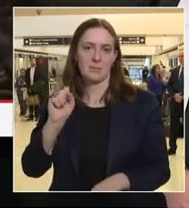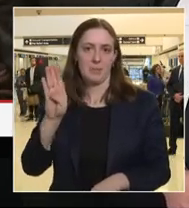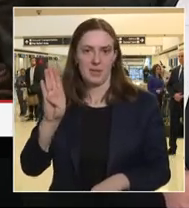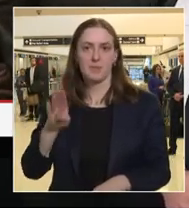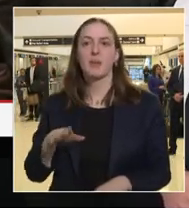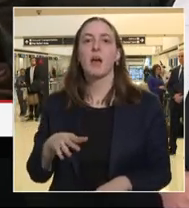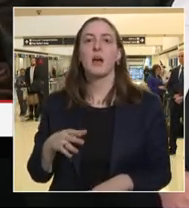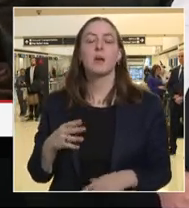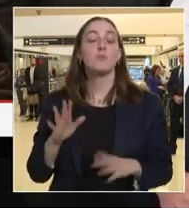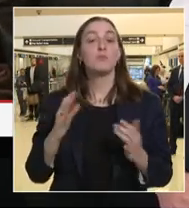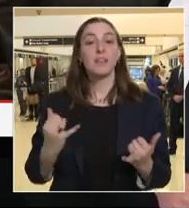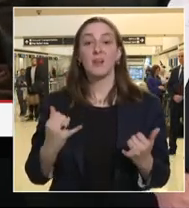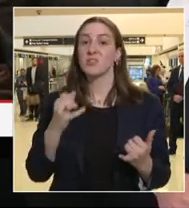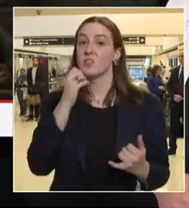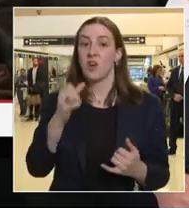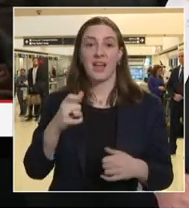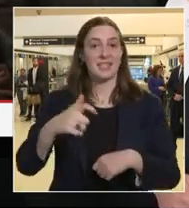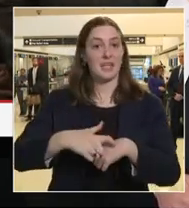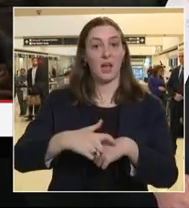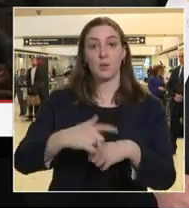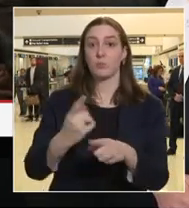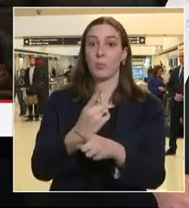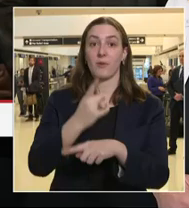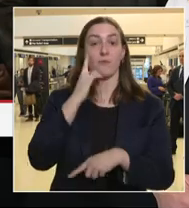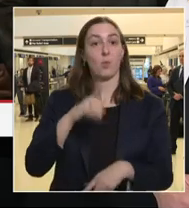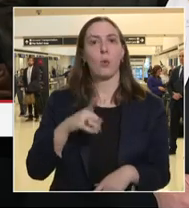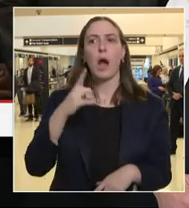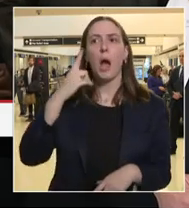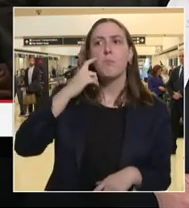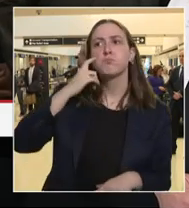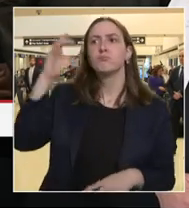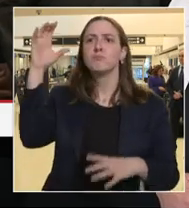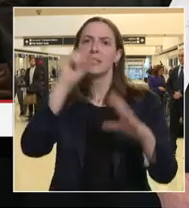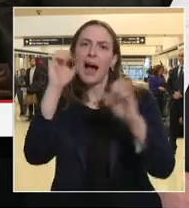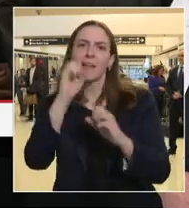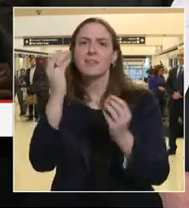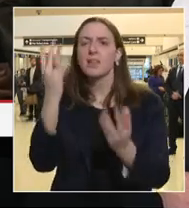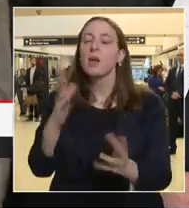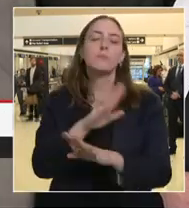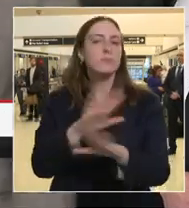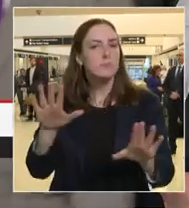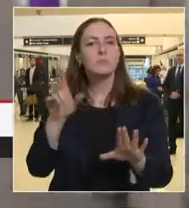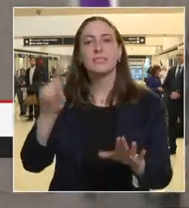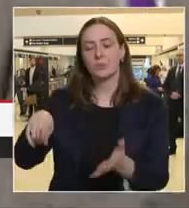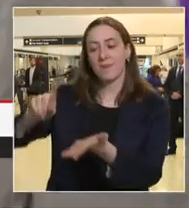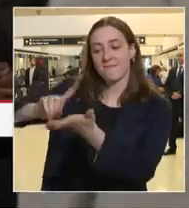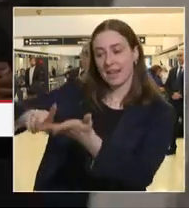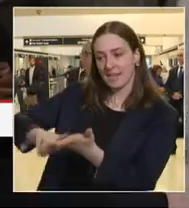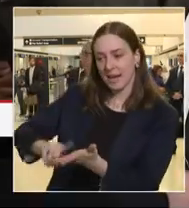to investigate and get answers to the questions we need, and I have confidence that will be done. Thank you.